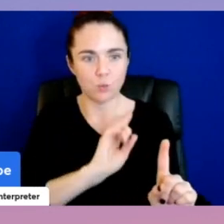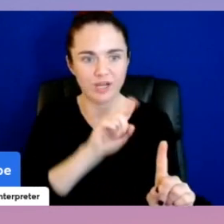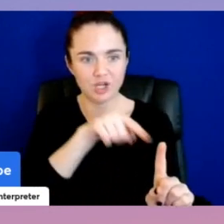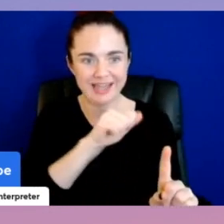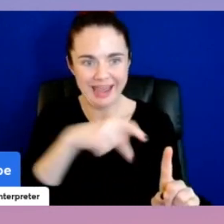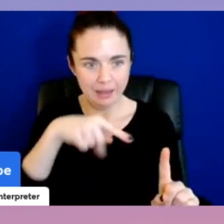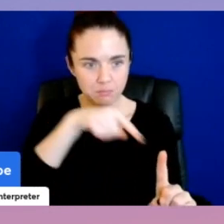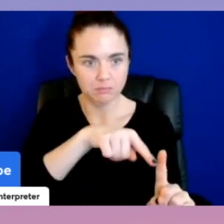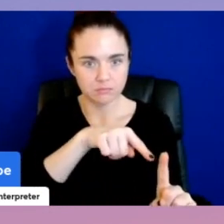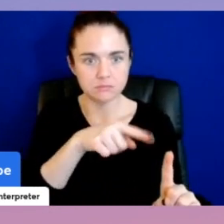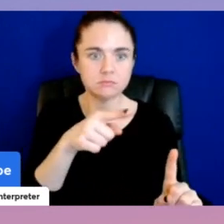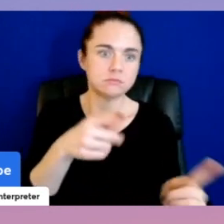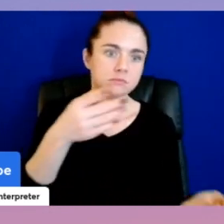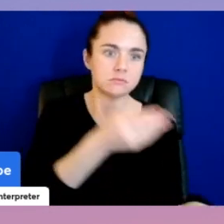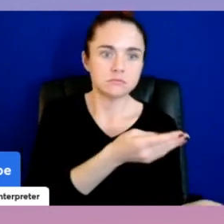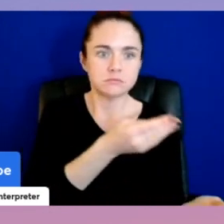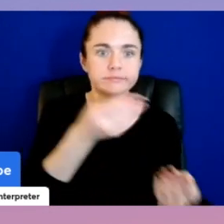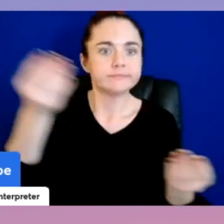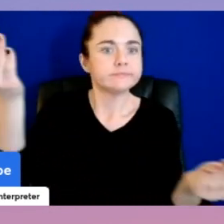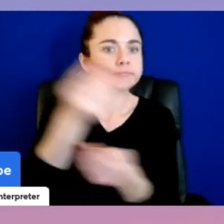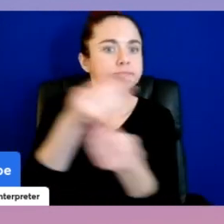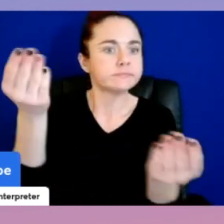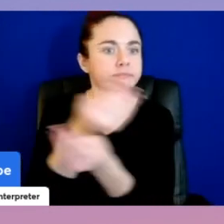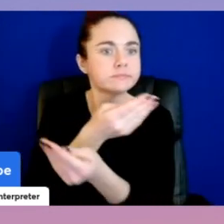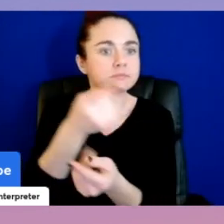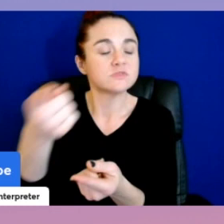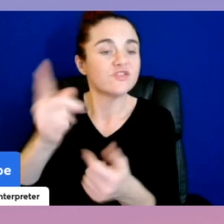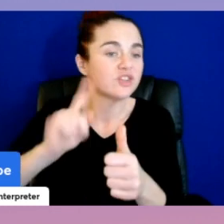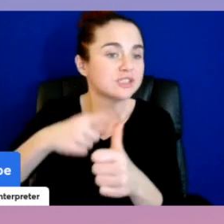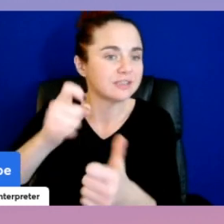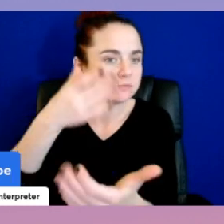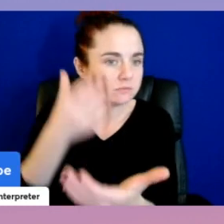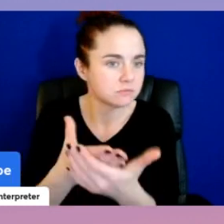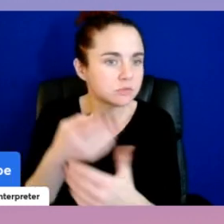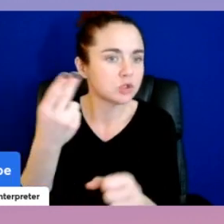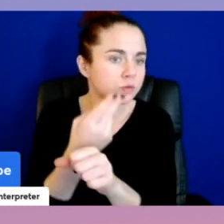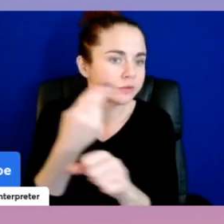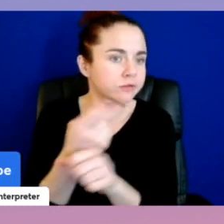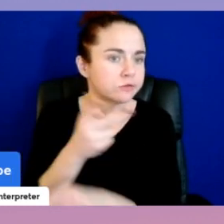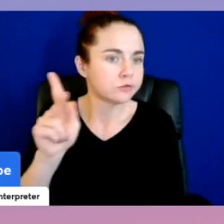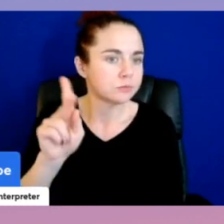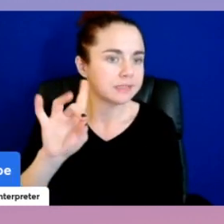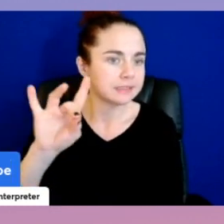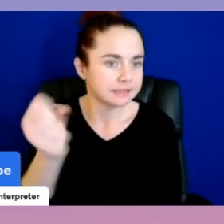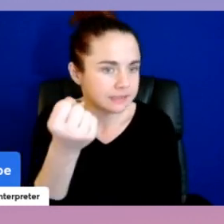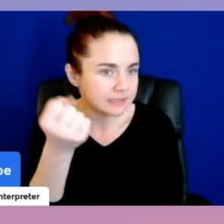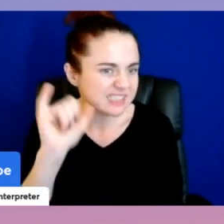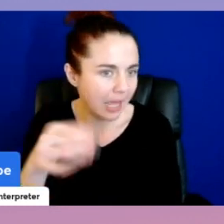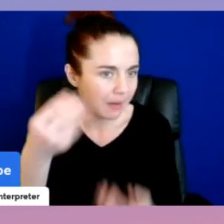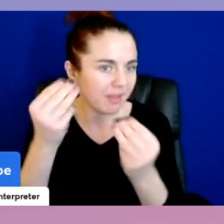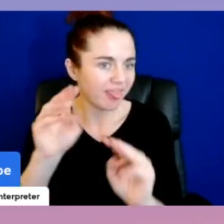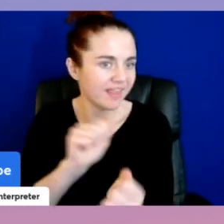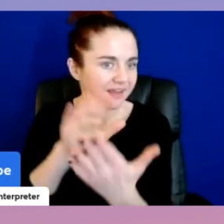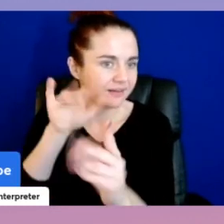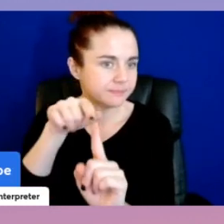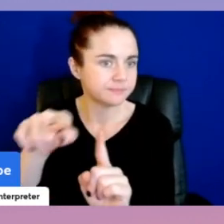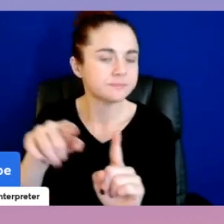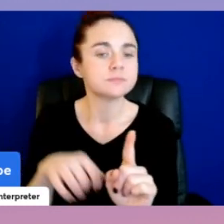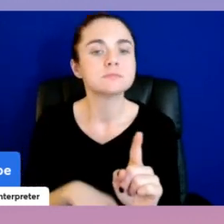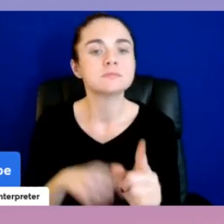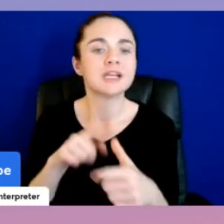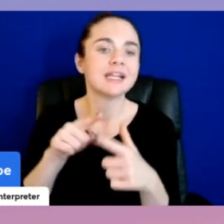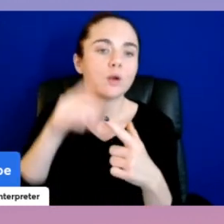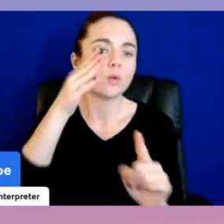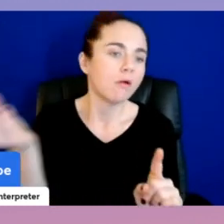pod. It talks to the Vault server by first authenticating using the Kubernetes authentication method. And the Vault server responds